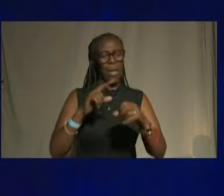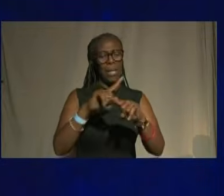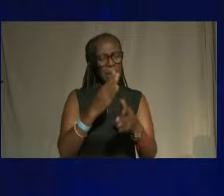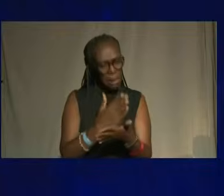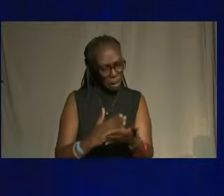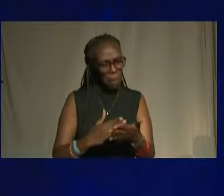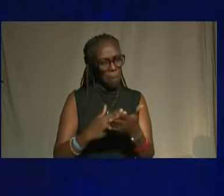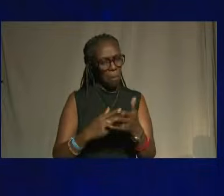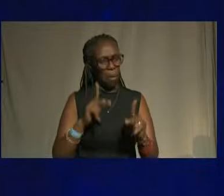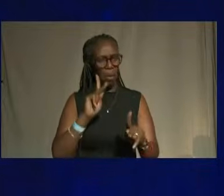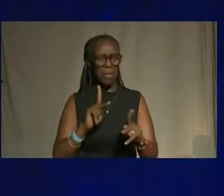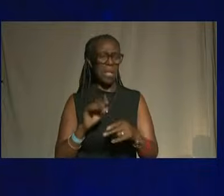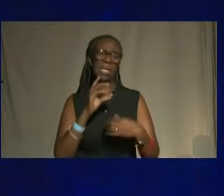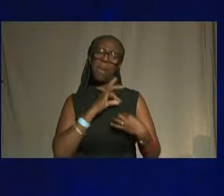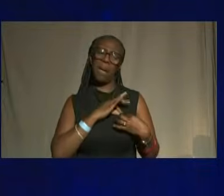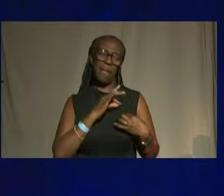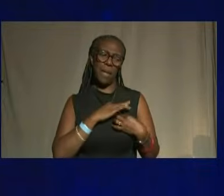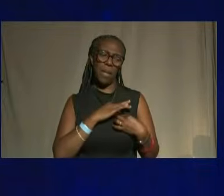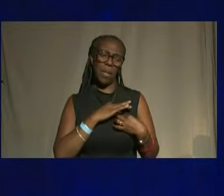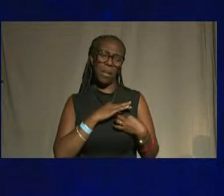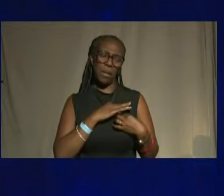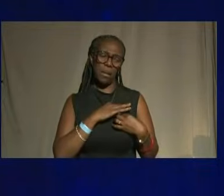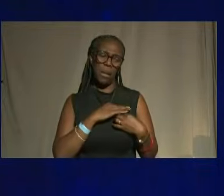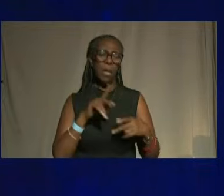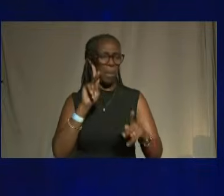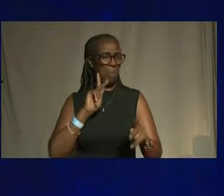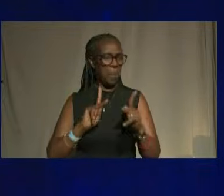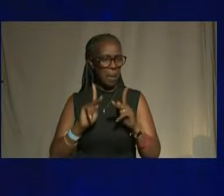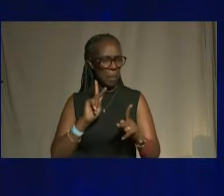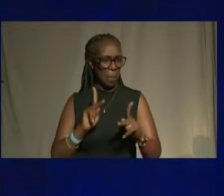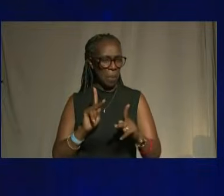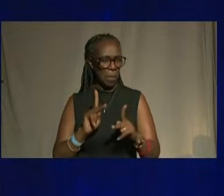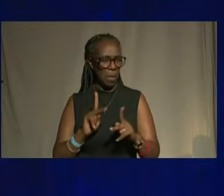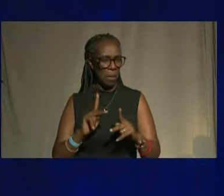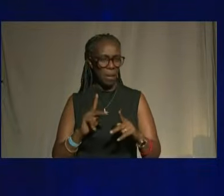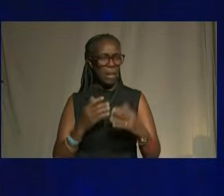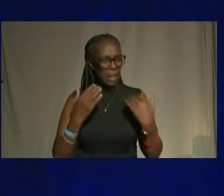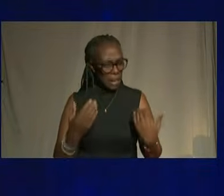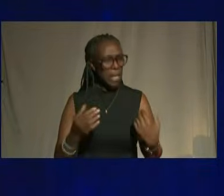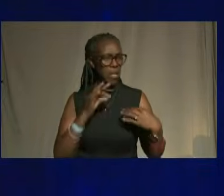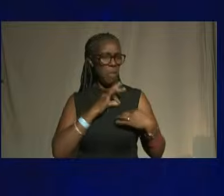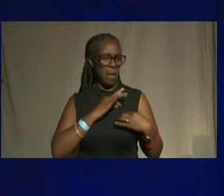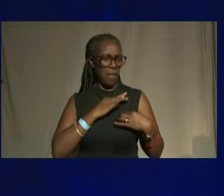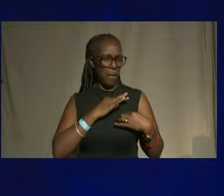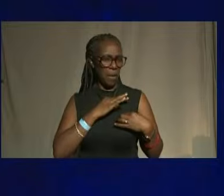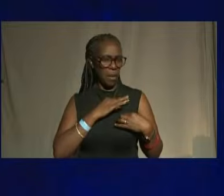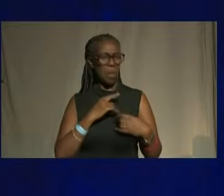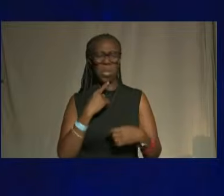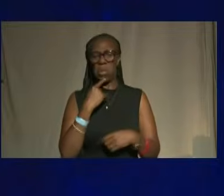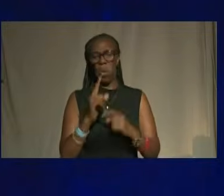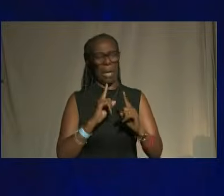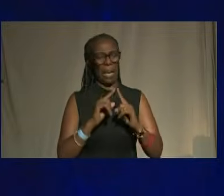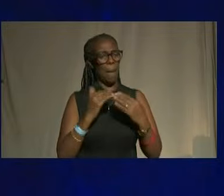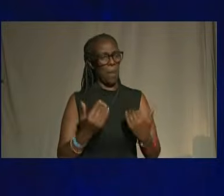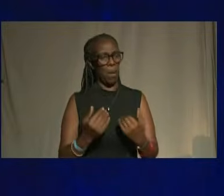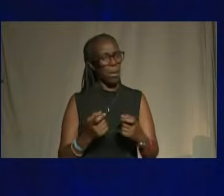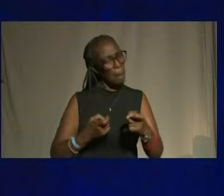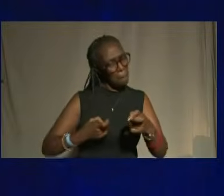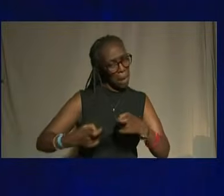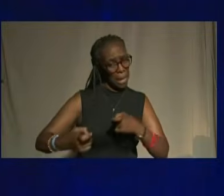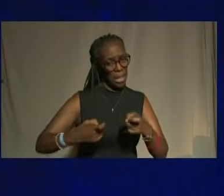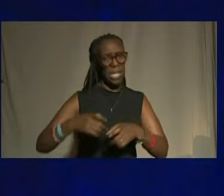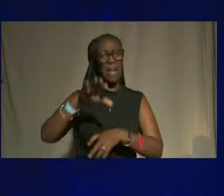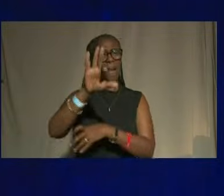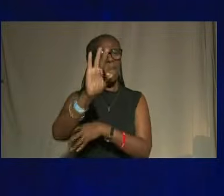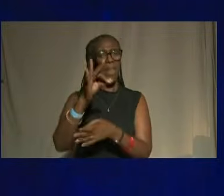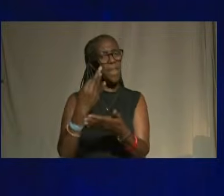benefit, we are talking about managing fiscal rules, etc. We will observe the fiscal rules, but we believe we